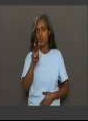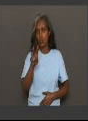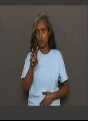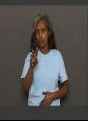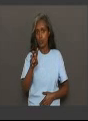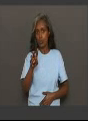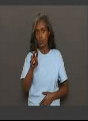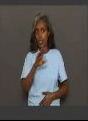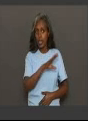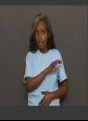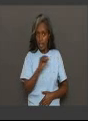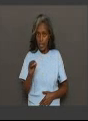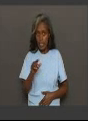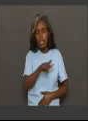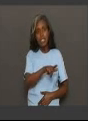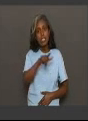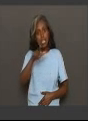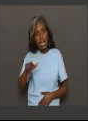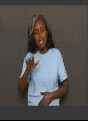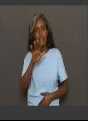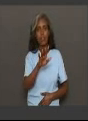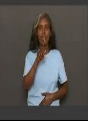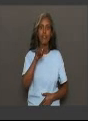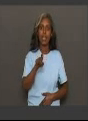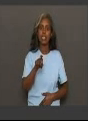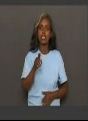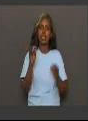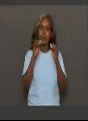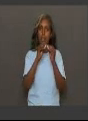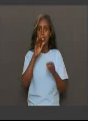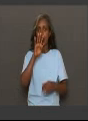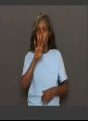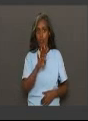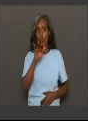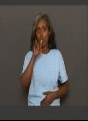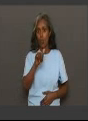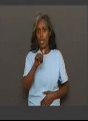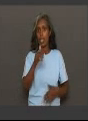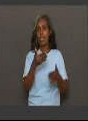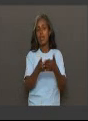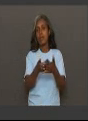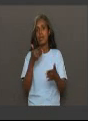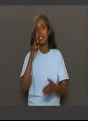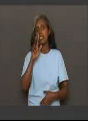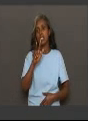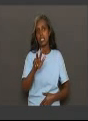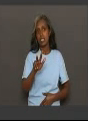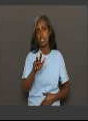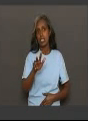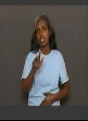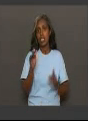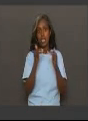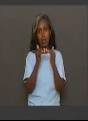2 and the line 5x plus 4y minus